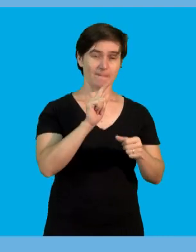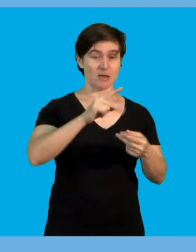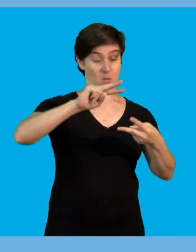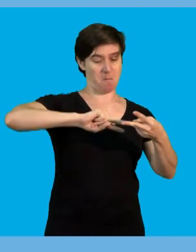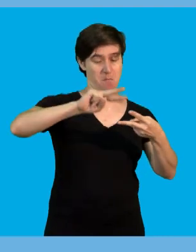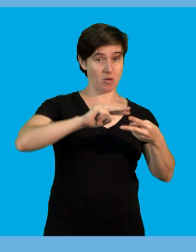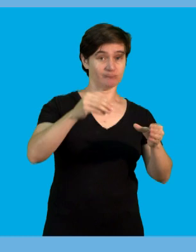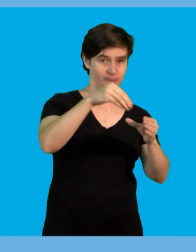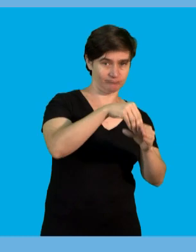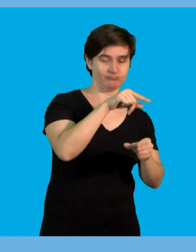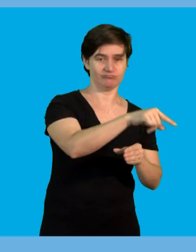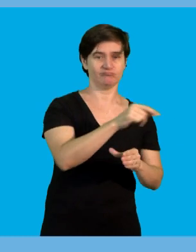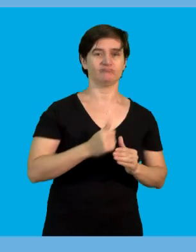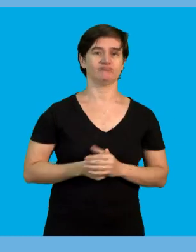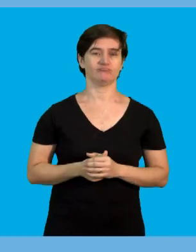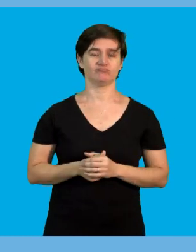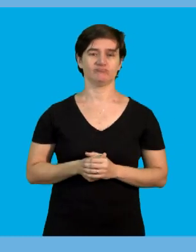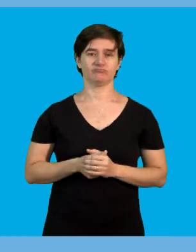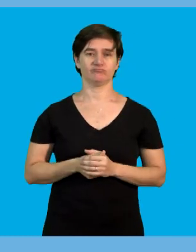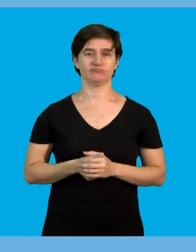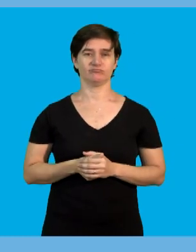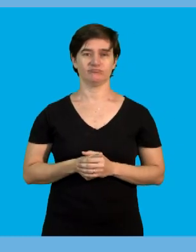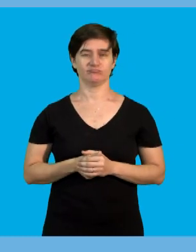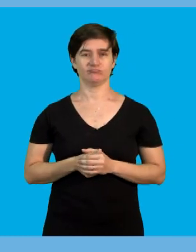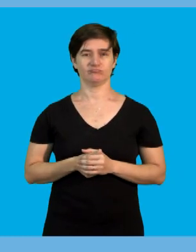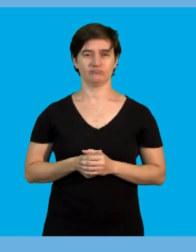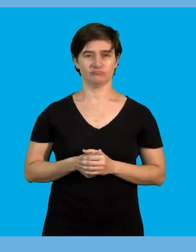it needs these two important components.